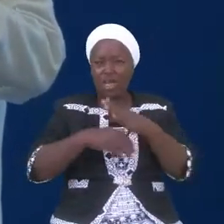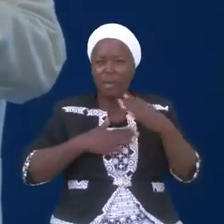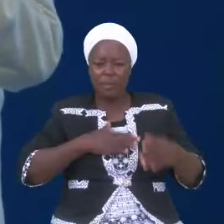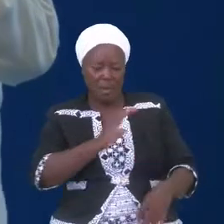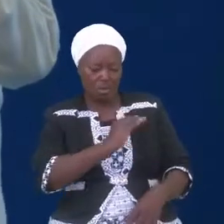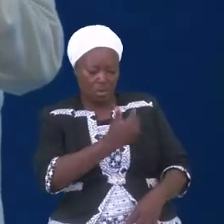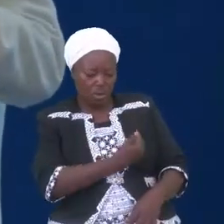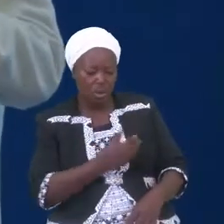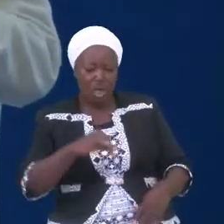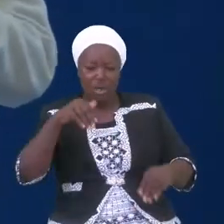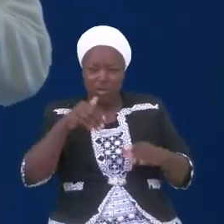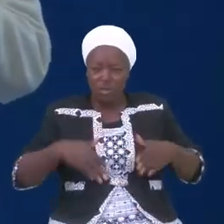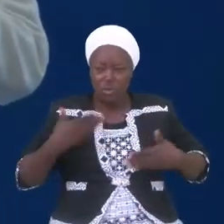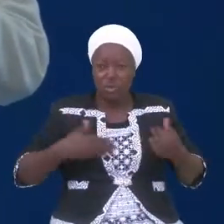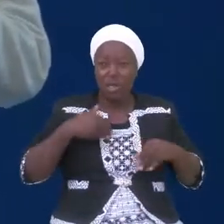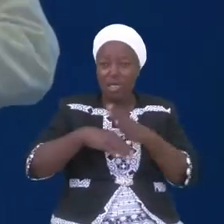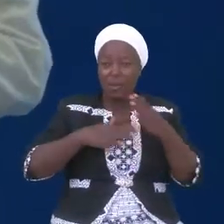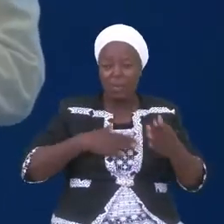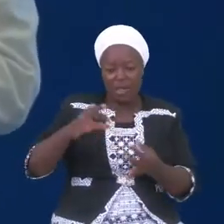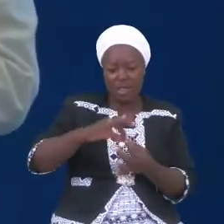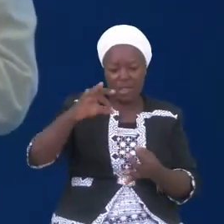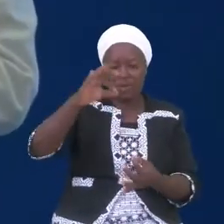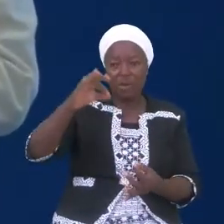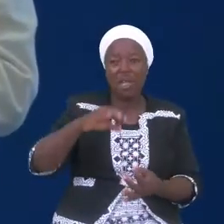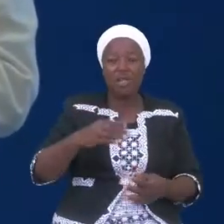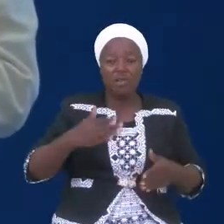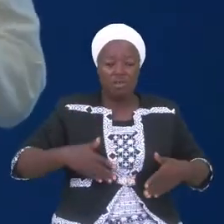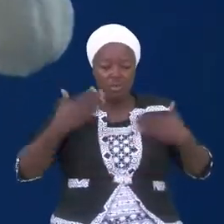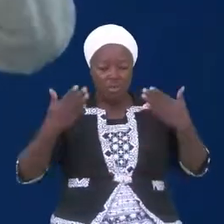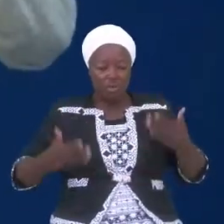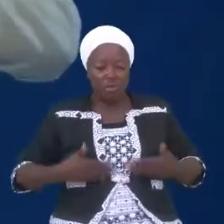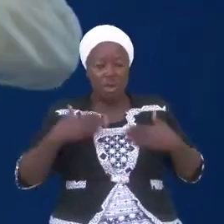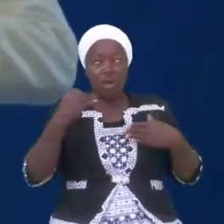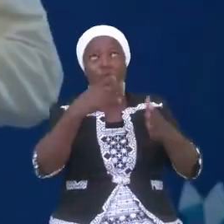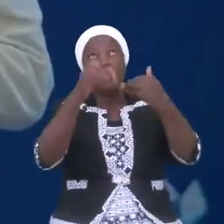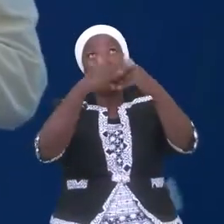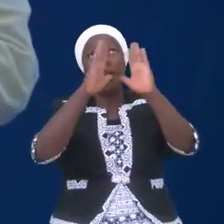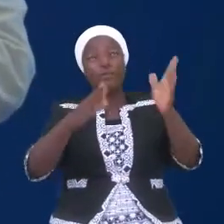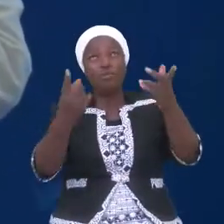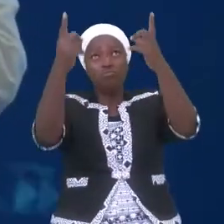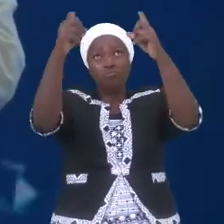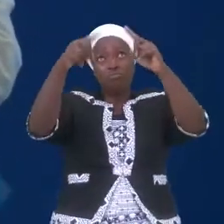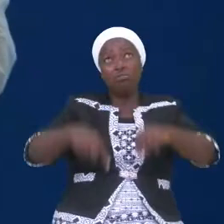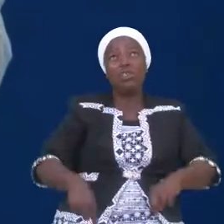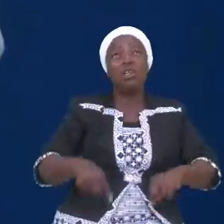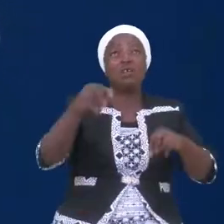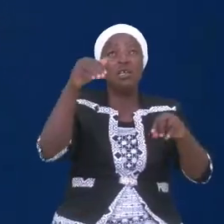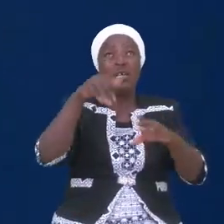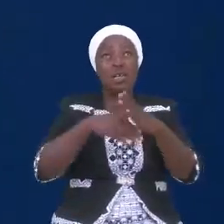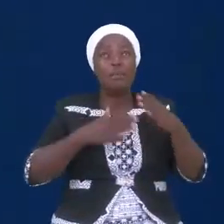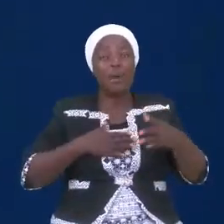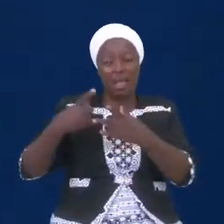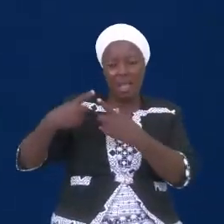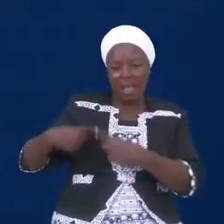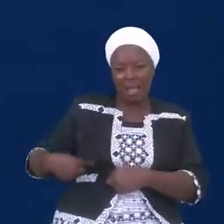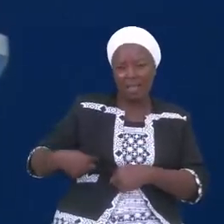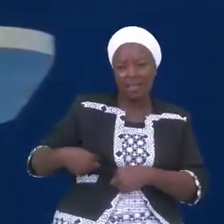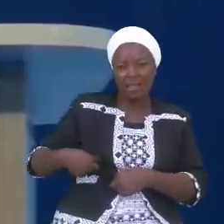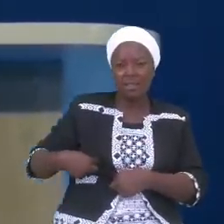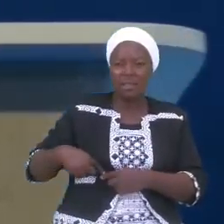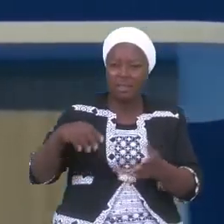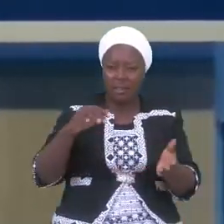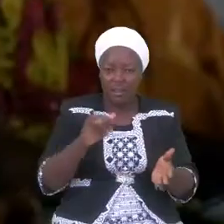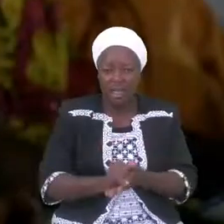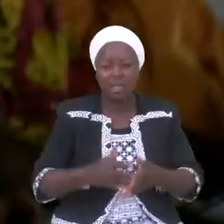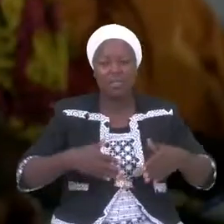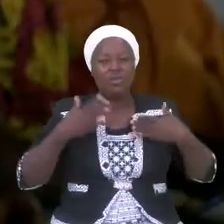soul, joy in my spirit, joy of heaven dropping down in my heart, that joy